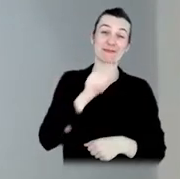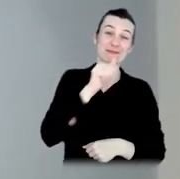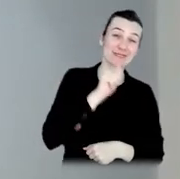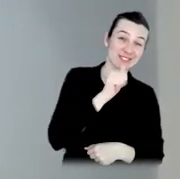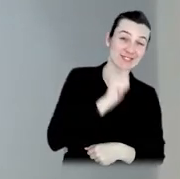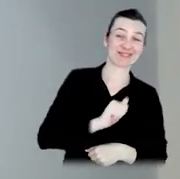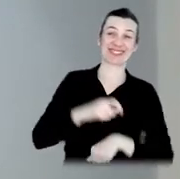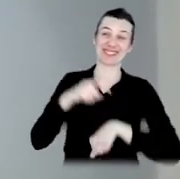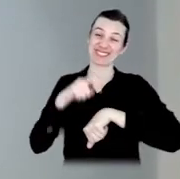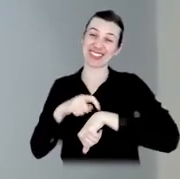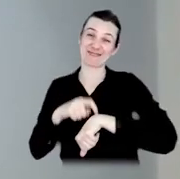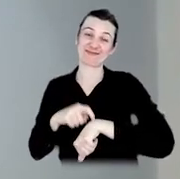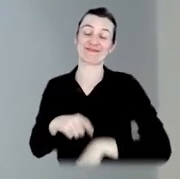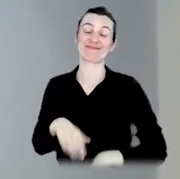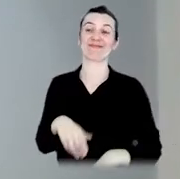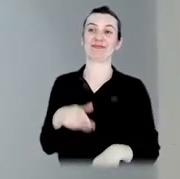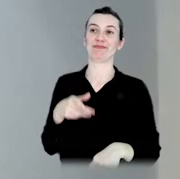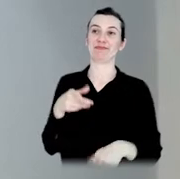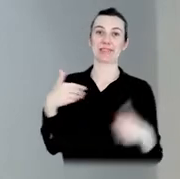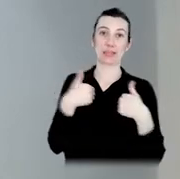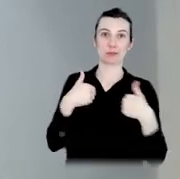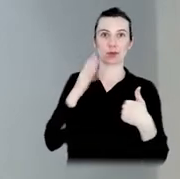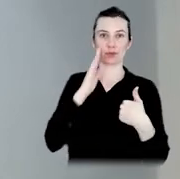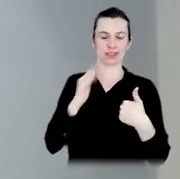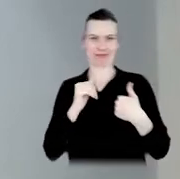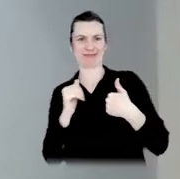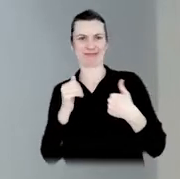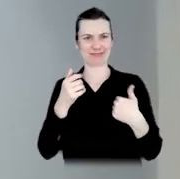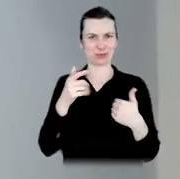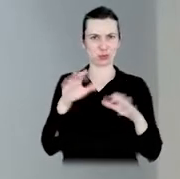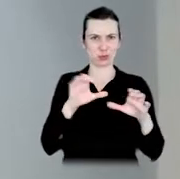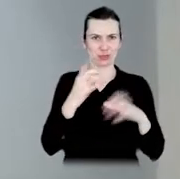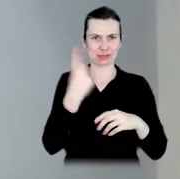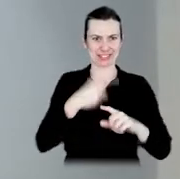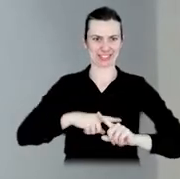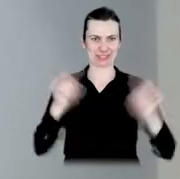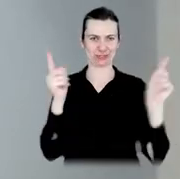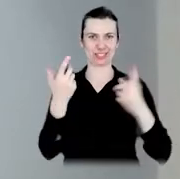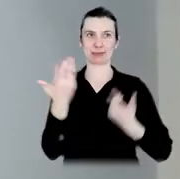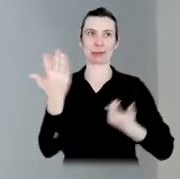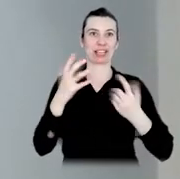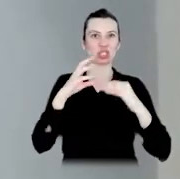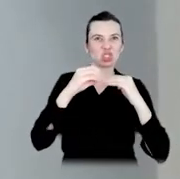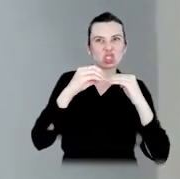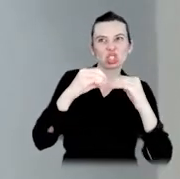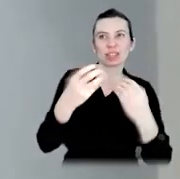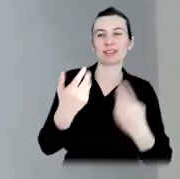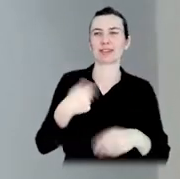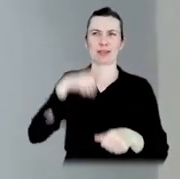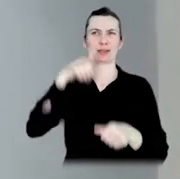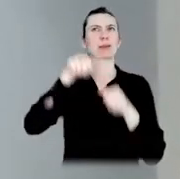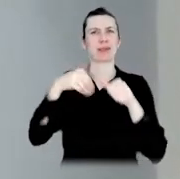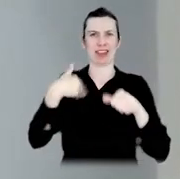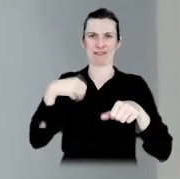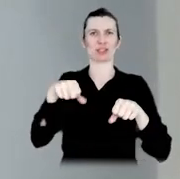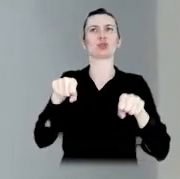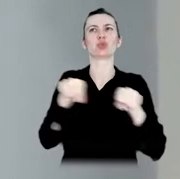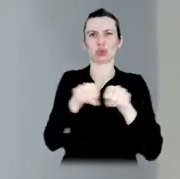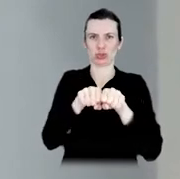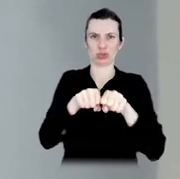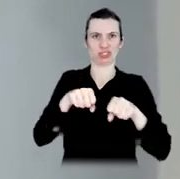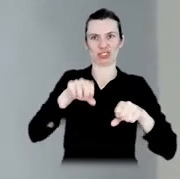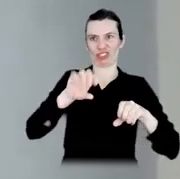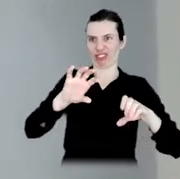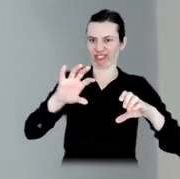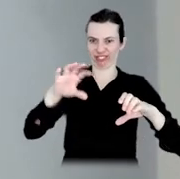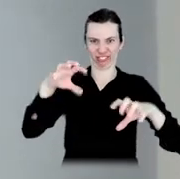bring absolutely an animal in your home. They're going to do things that hadn't happened before you had an animal in your home. Chew something up. Or I remember we had